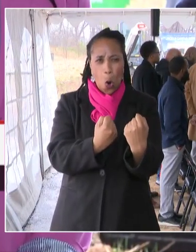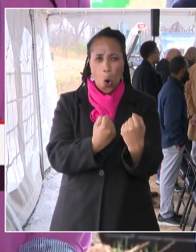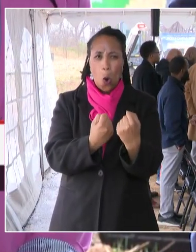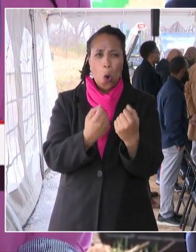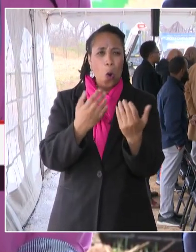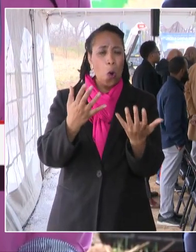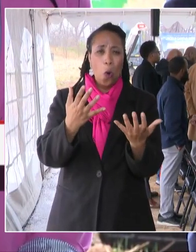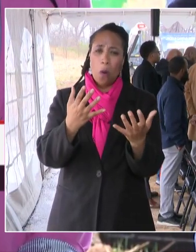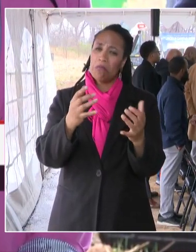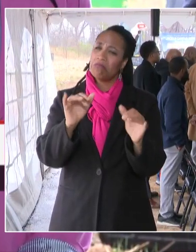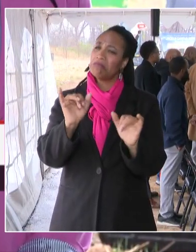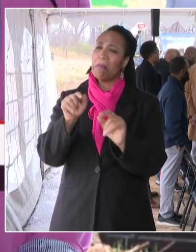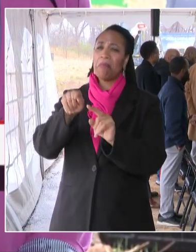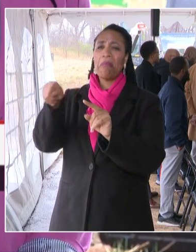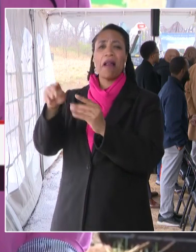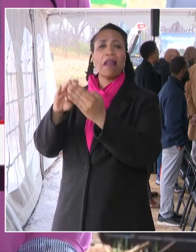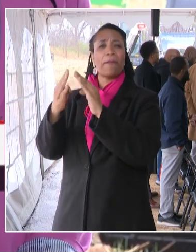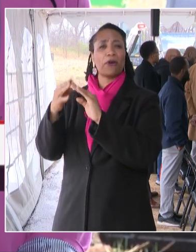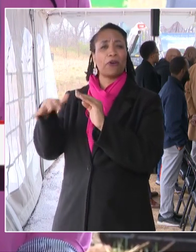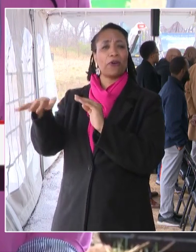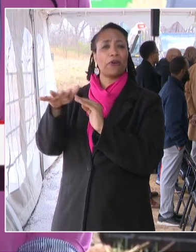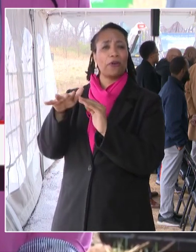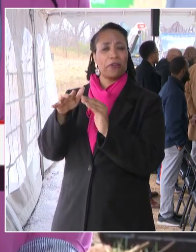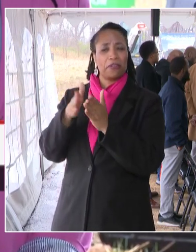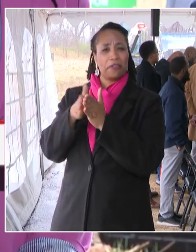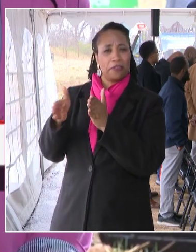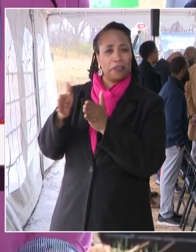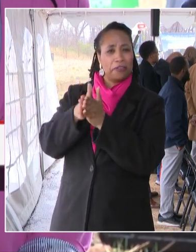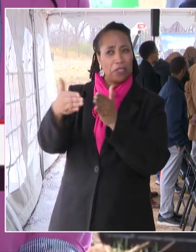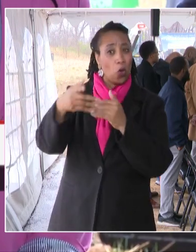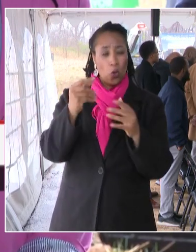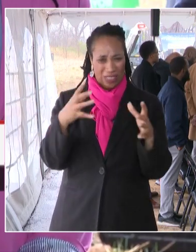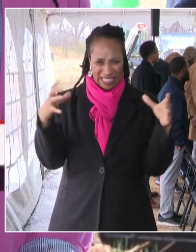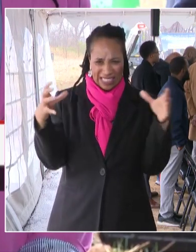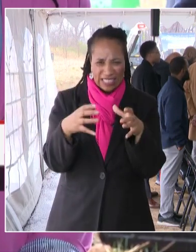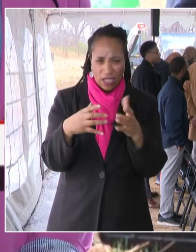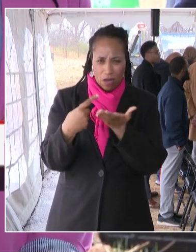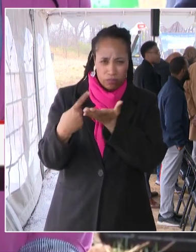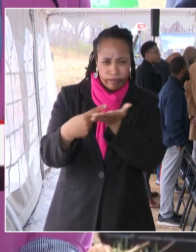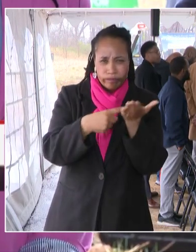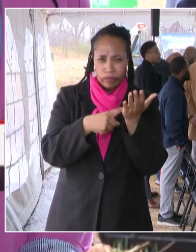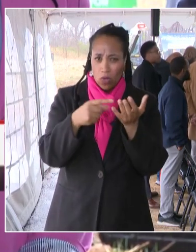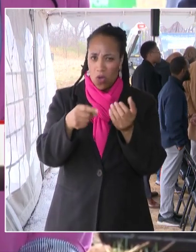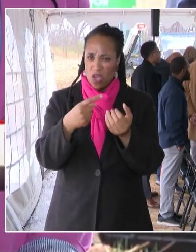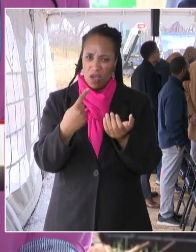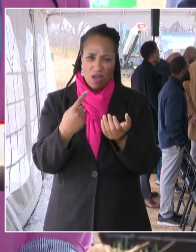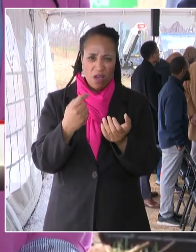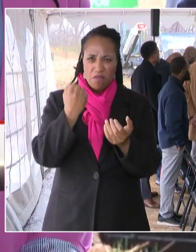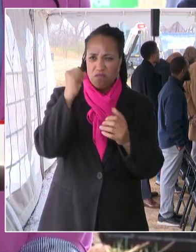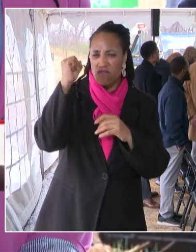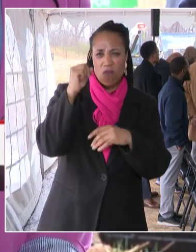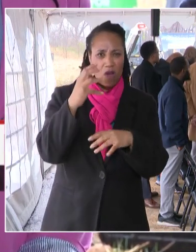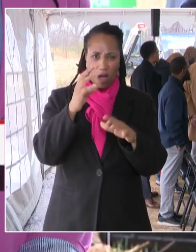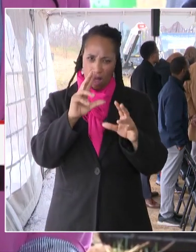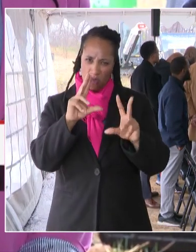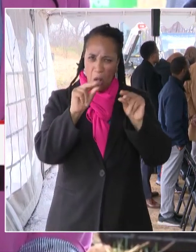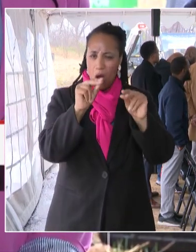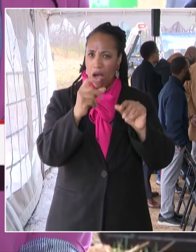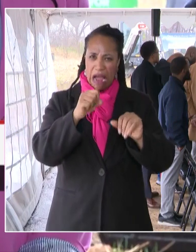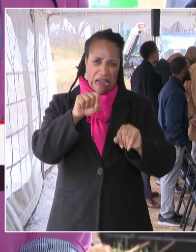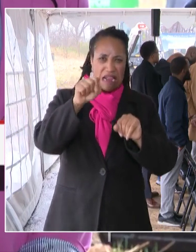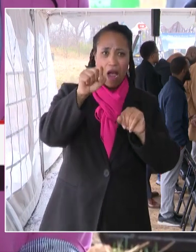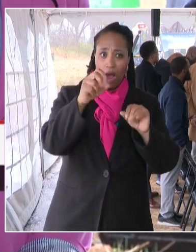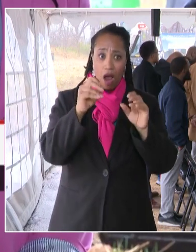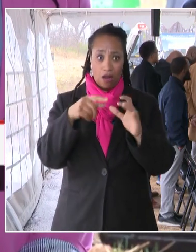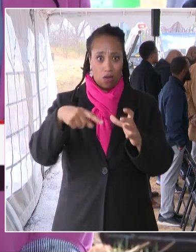and advocate for the good of the community, and that's what Fort Lincoln Moms did. One, at the time, there was a